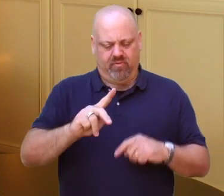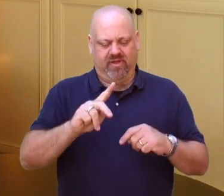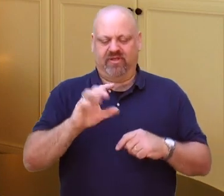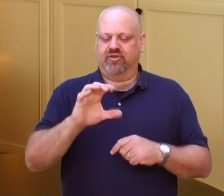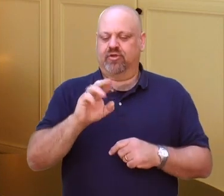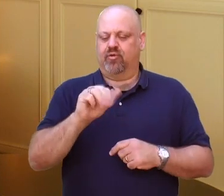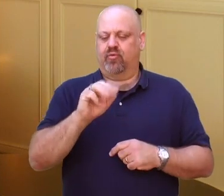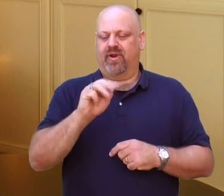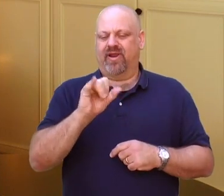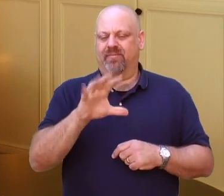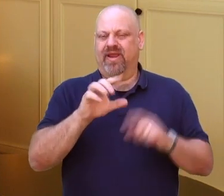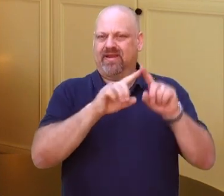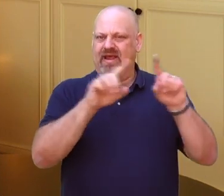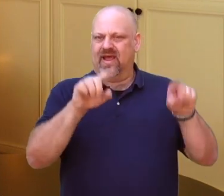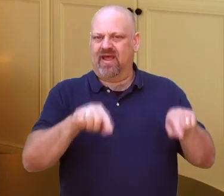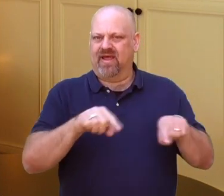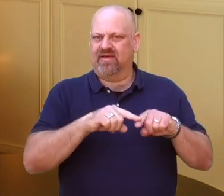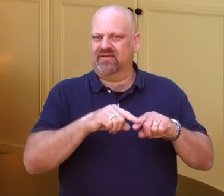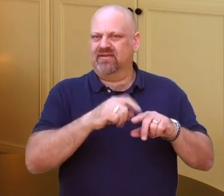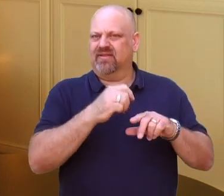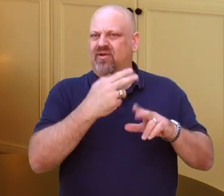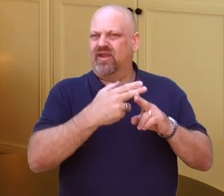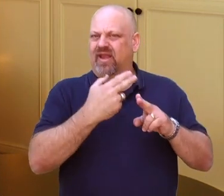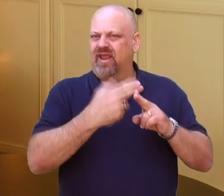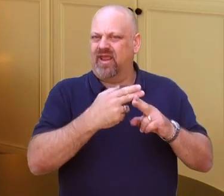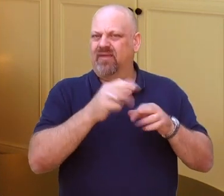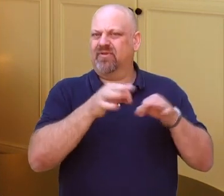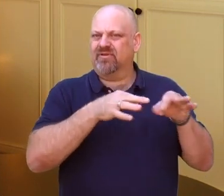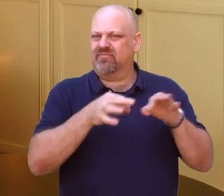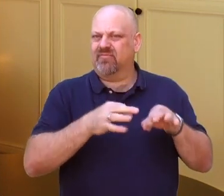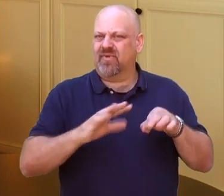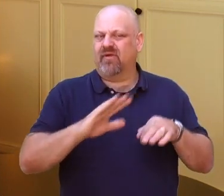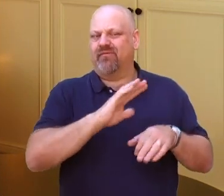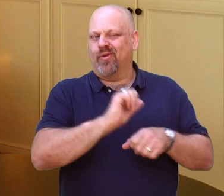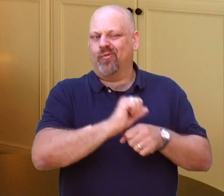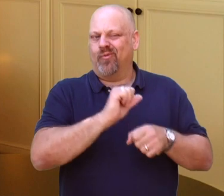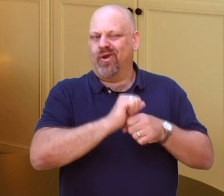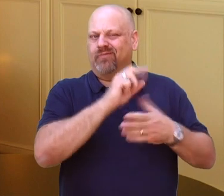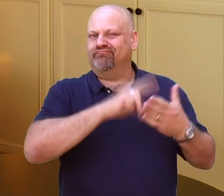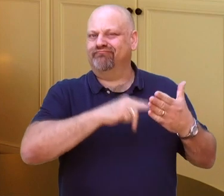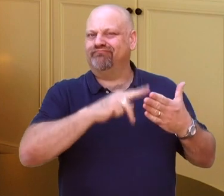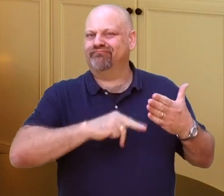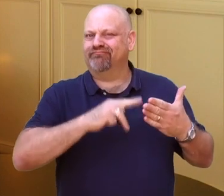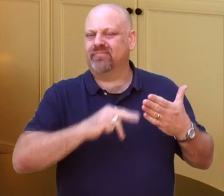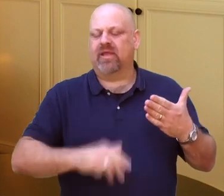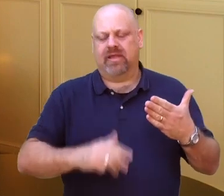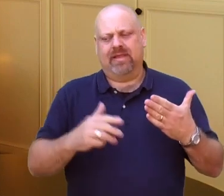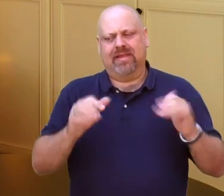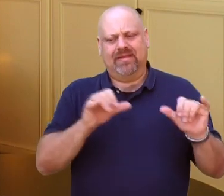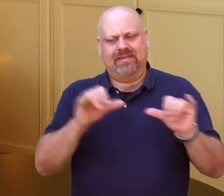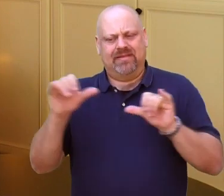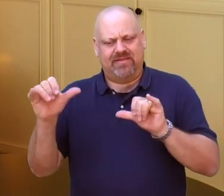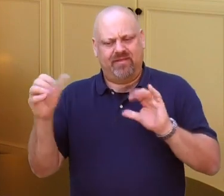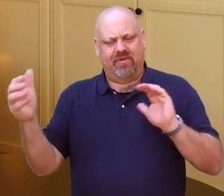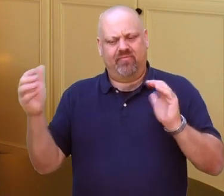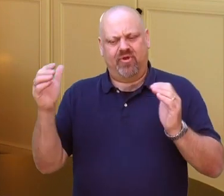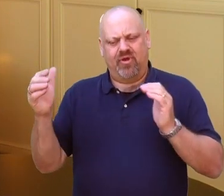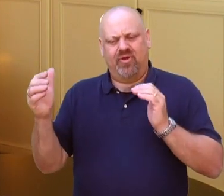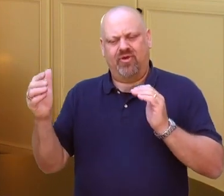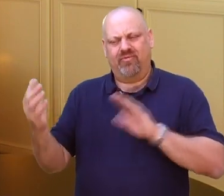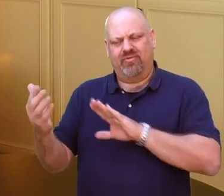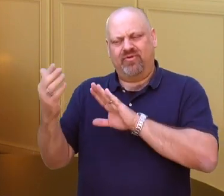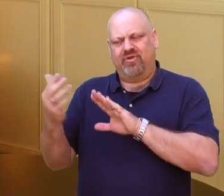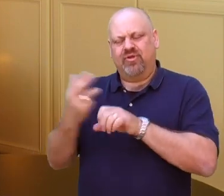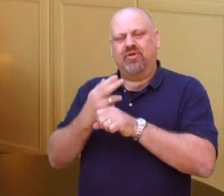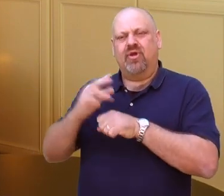would paint ceramic tiles with their names and a description of their vocation. A similar approach was used